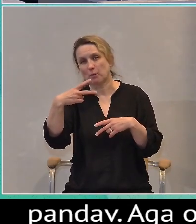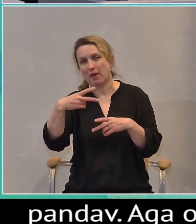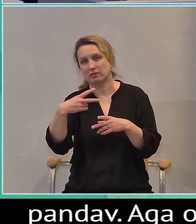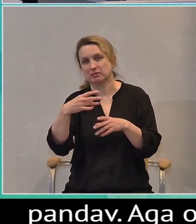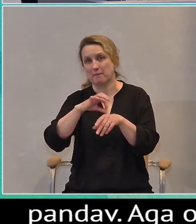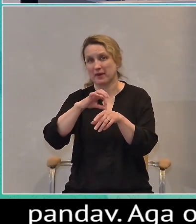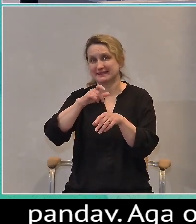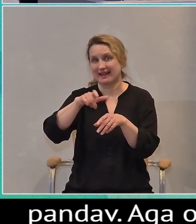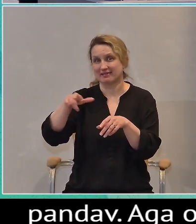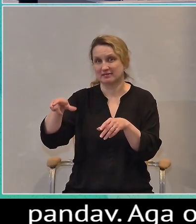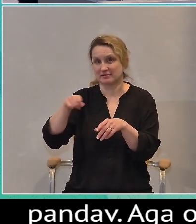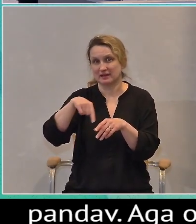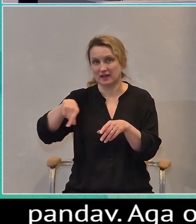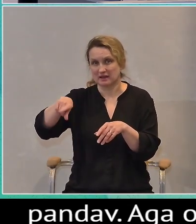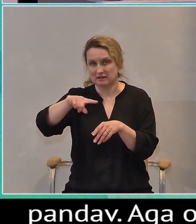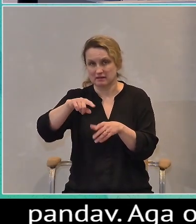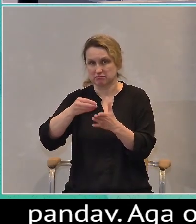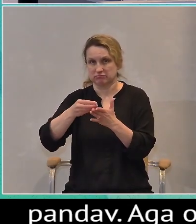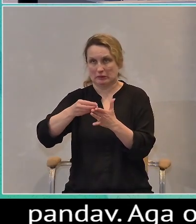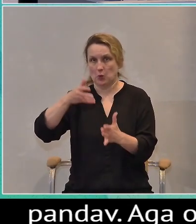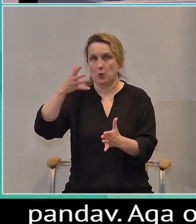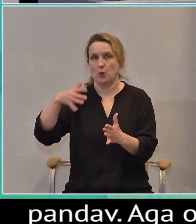couple dozen patients